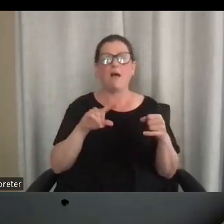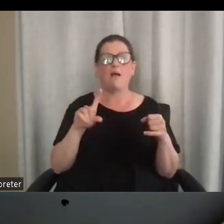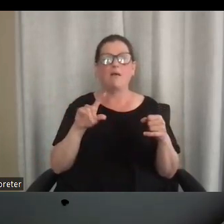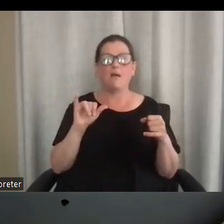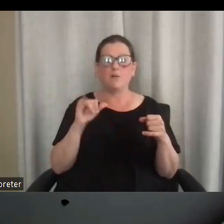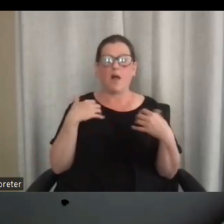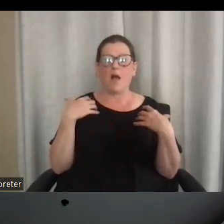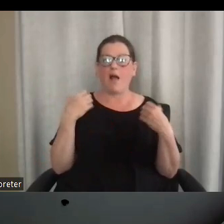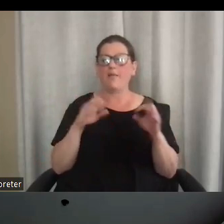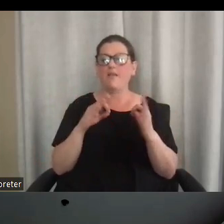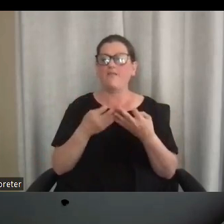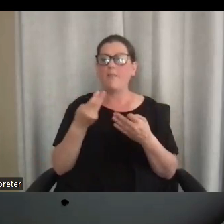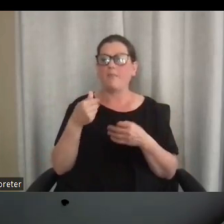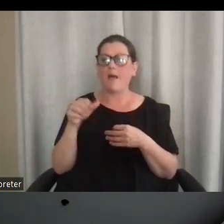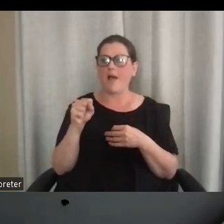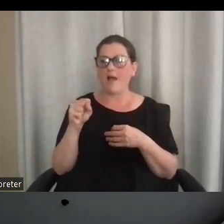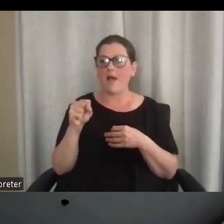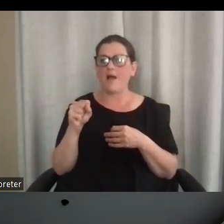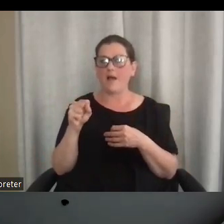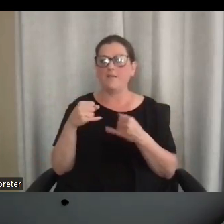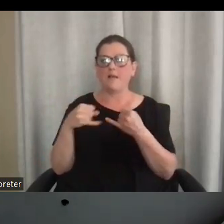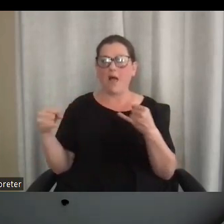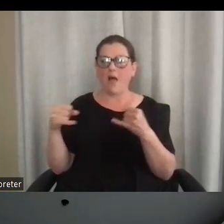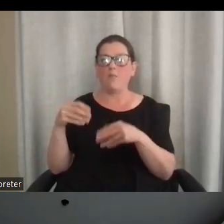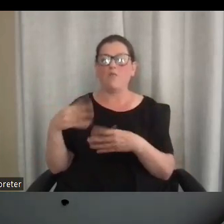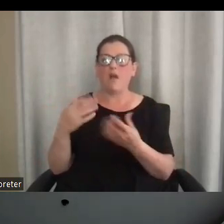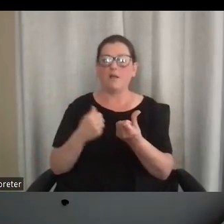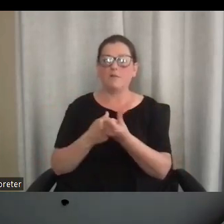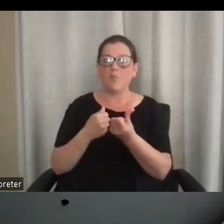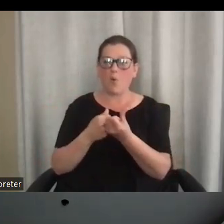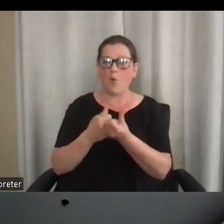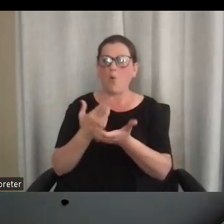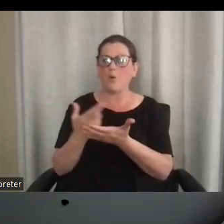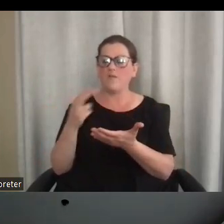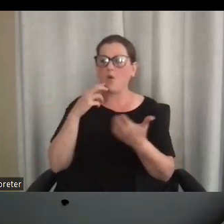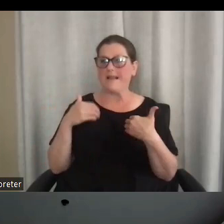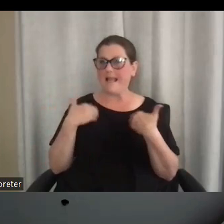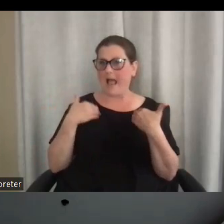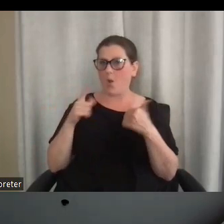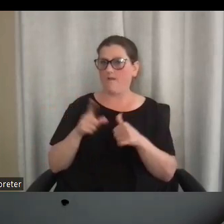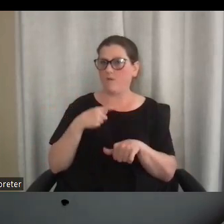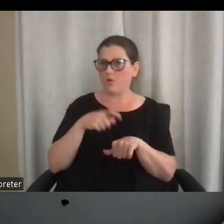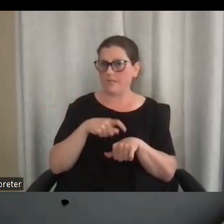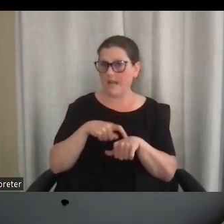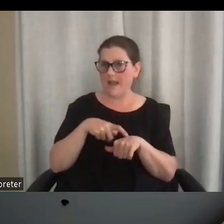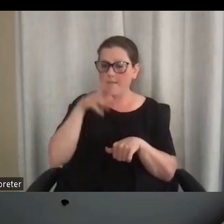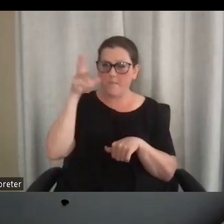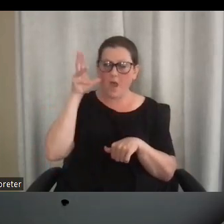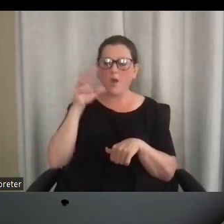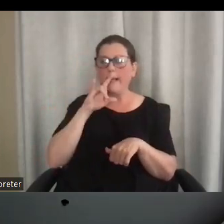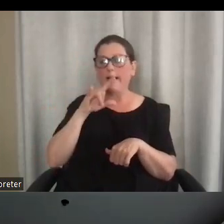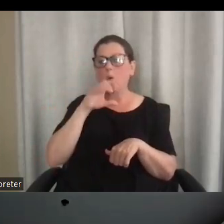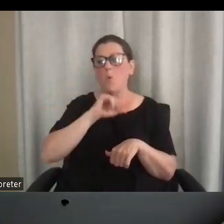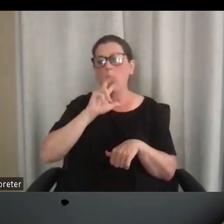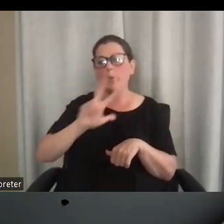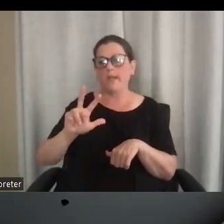Healthy Families Massachusetts line, which provides supports and resources for young or first-time parents with children ages 0 to 3. We